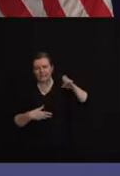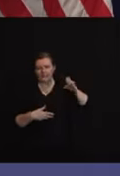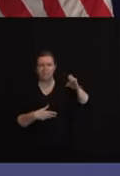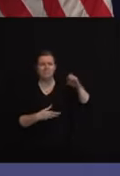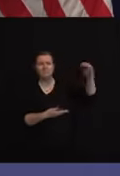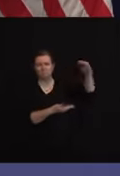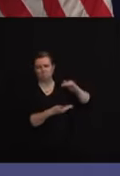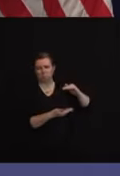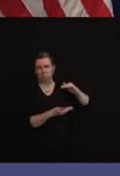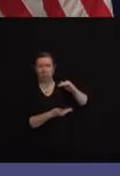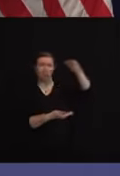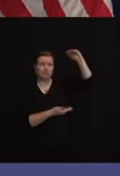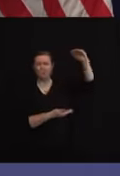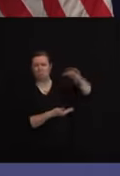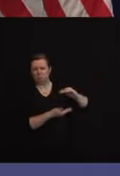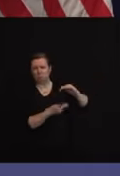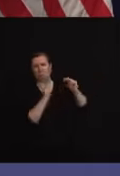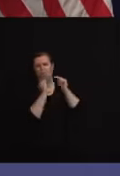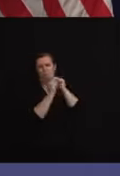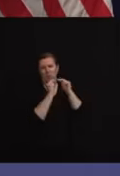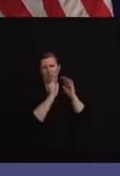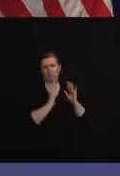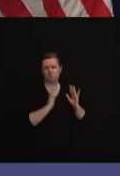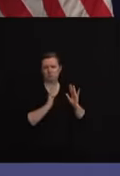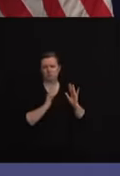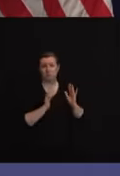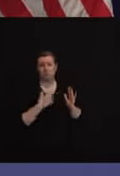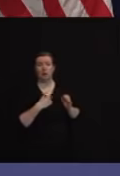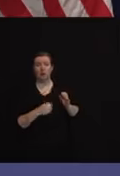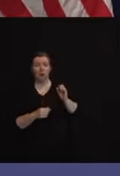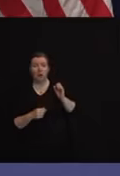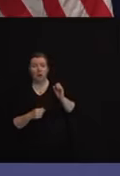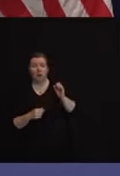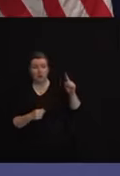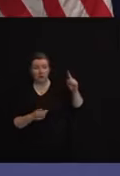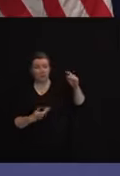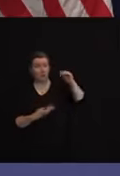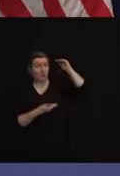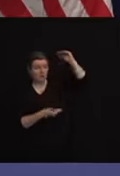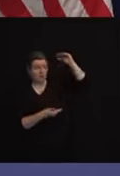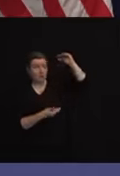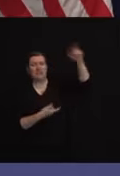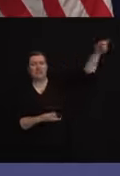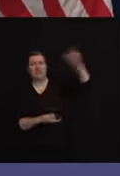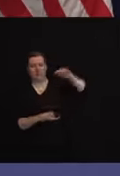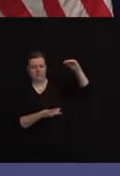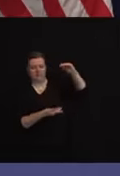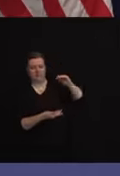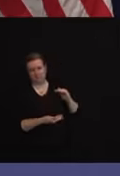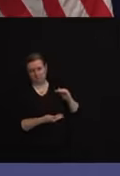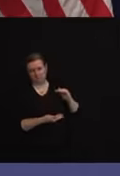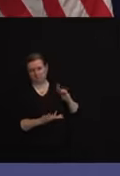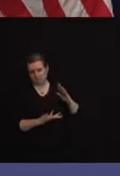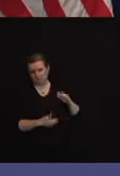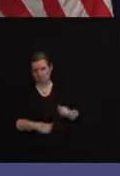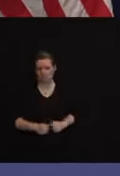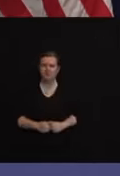at least some of what we asked for at every step of the way. And by the way, today, a couple of you have asked about